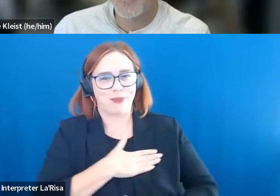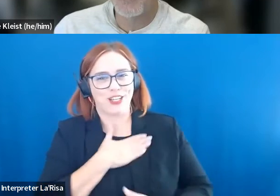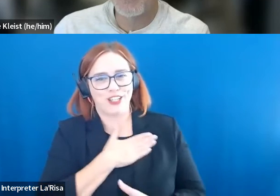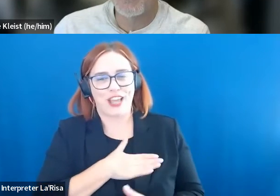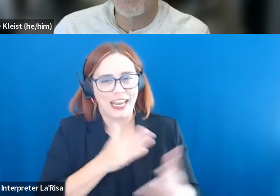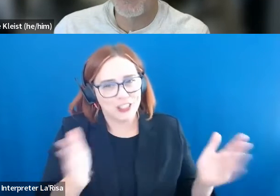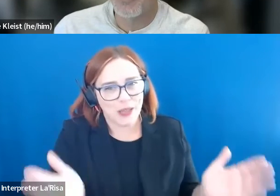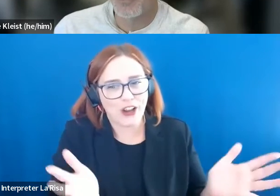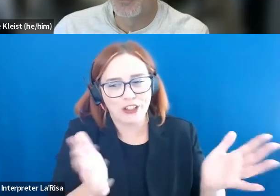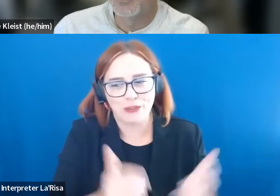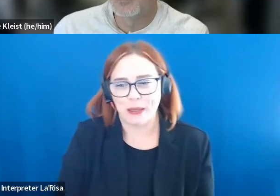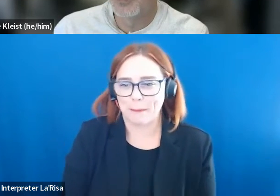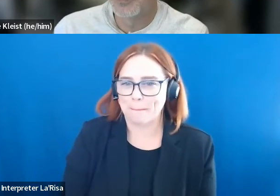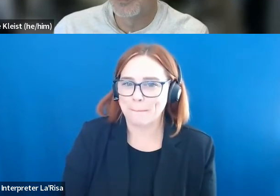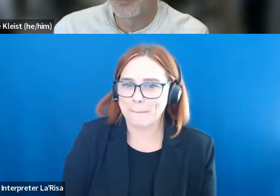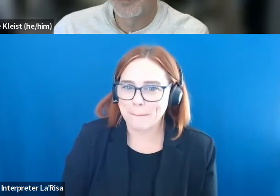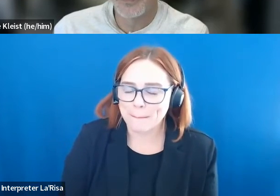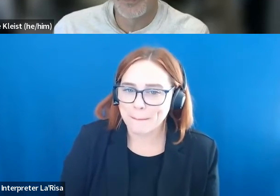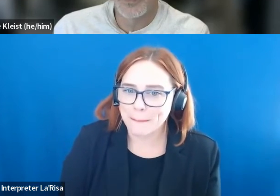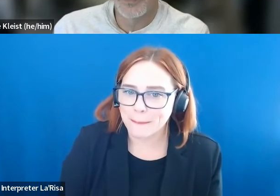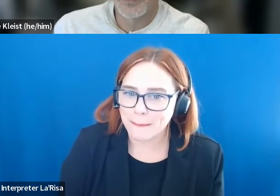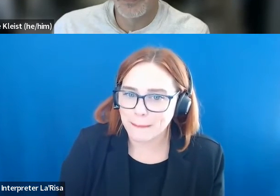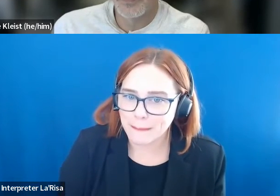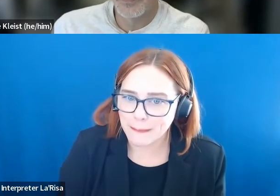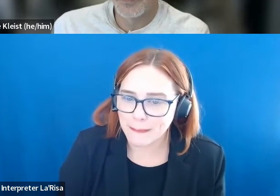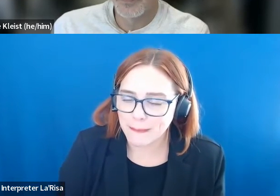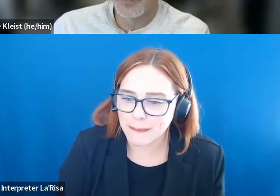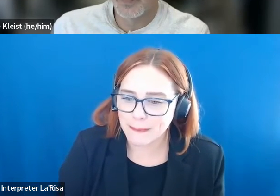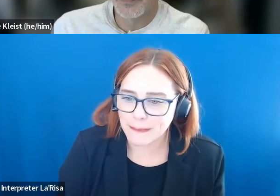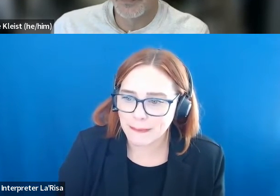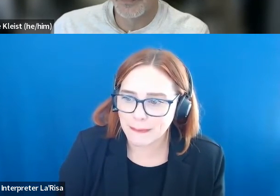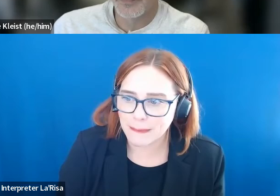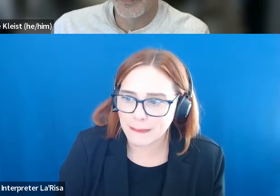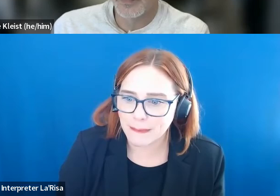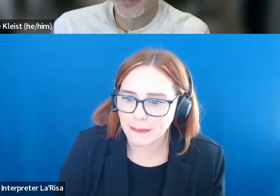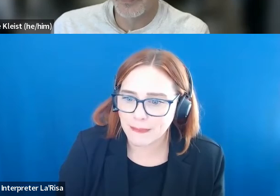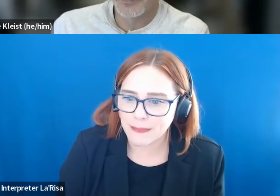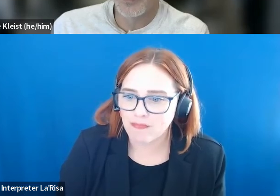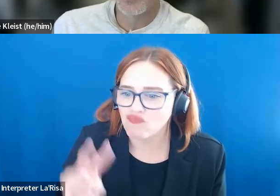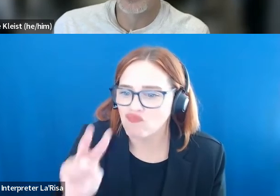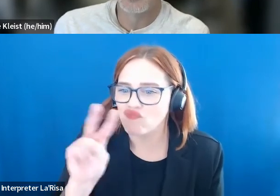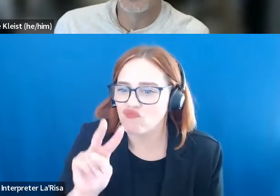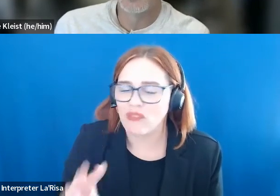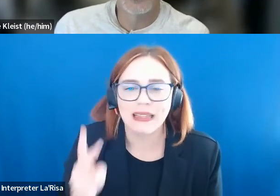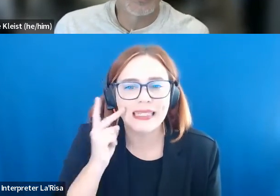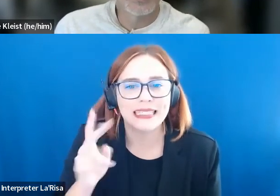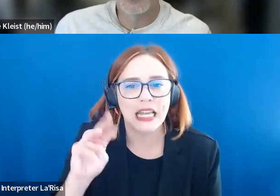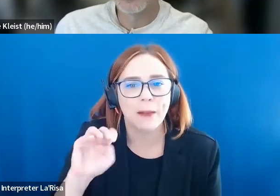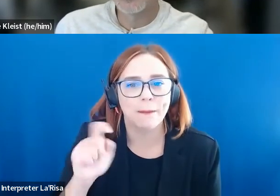comments in the chat. This is Shaylin, and a question also coming in. Max offers a suggestion